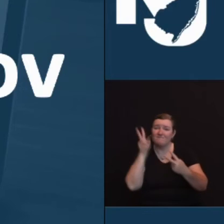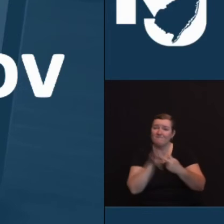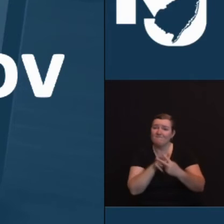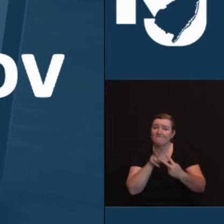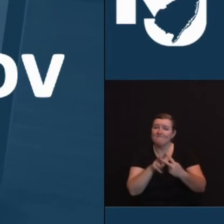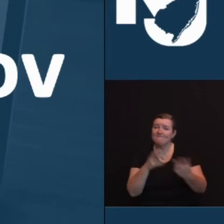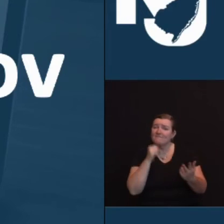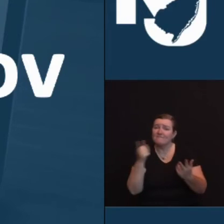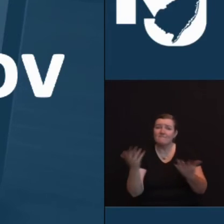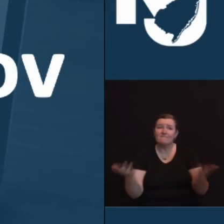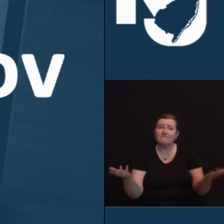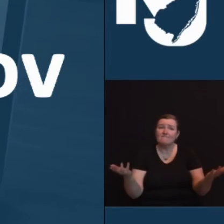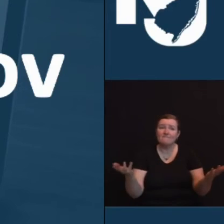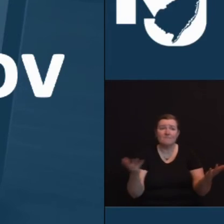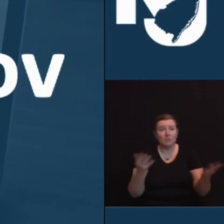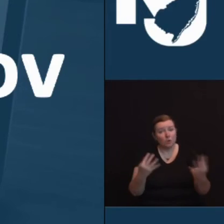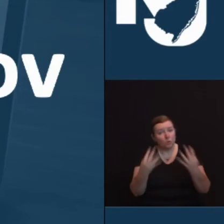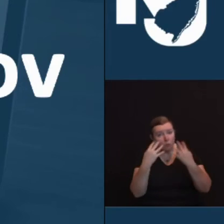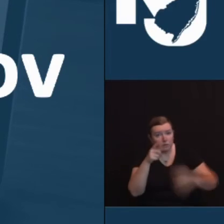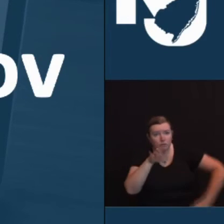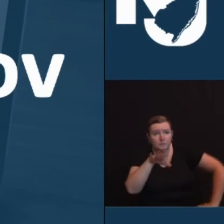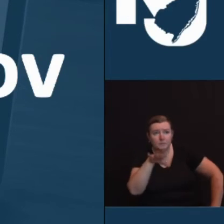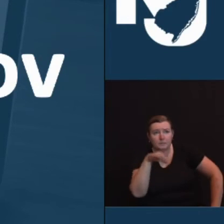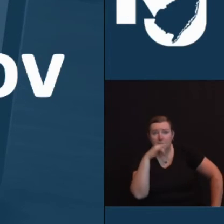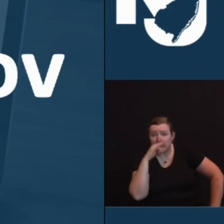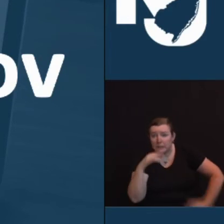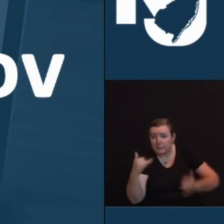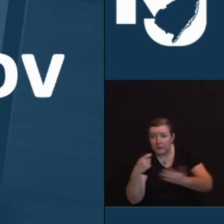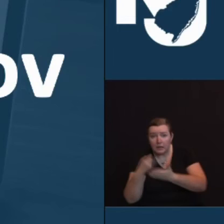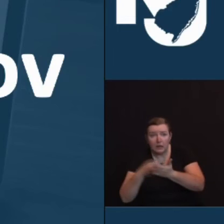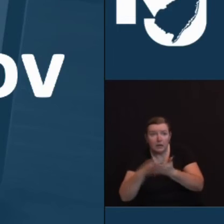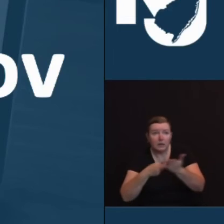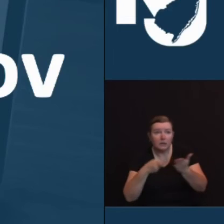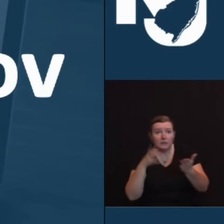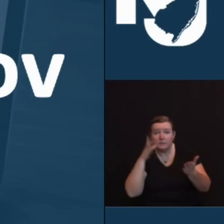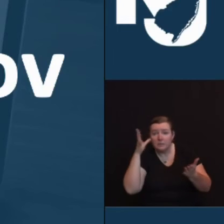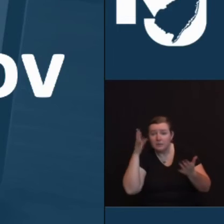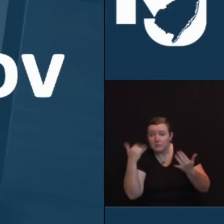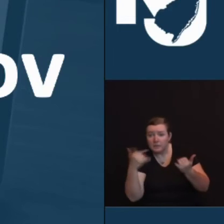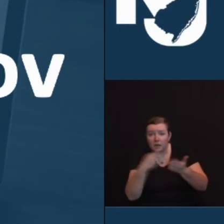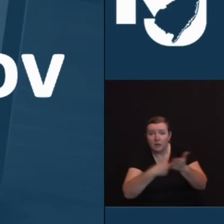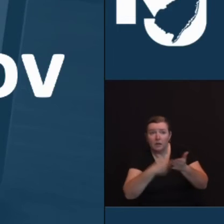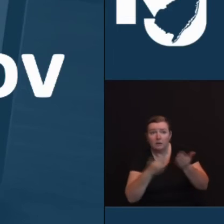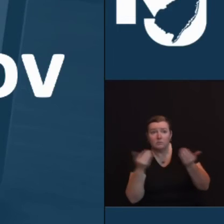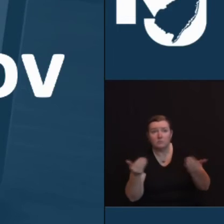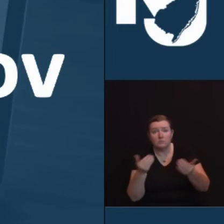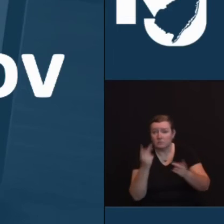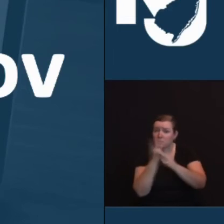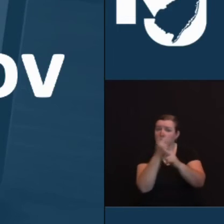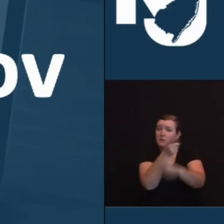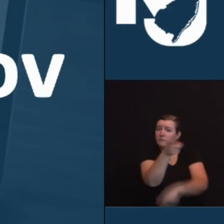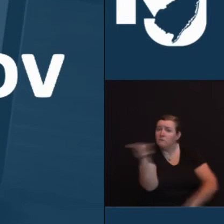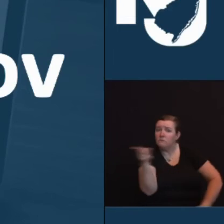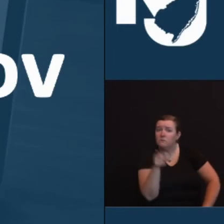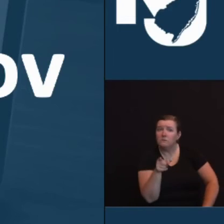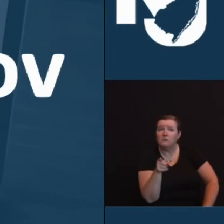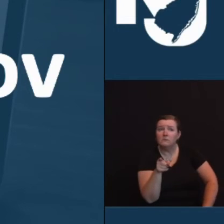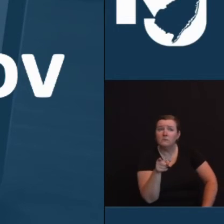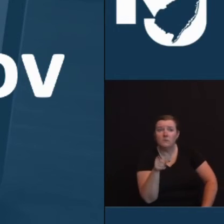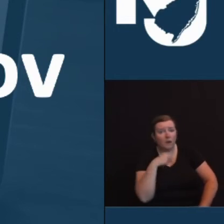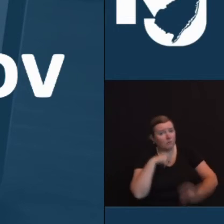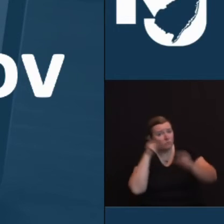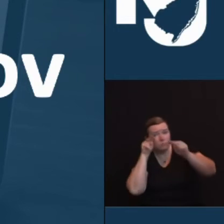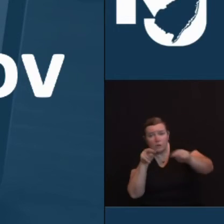kids who are playing hockey, I got nothing against hockey, but watch yourselves. We have that high on the list right now, and unless we see